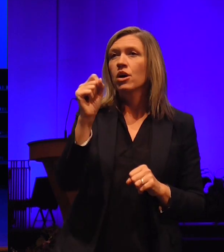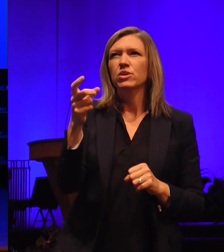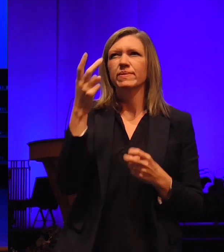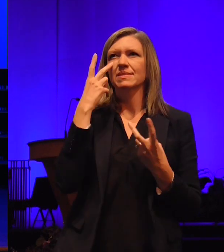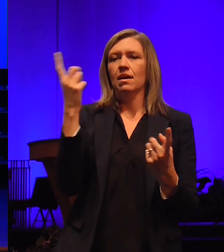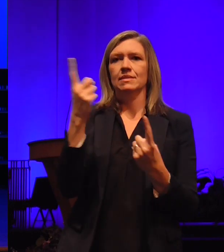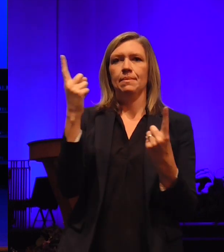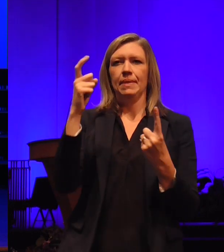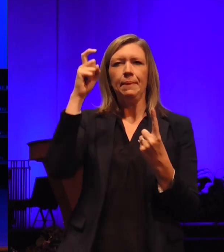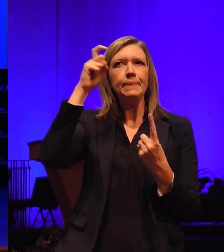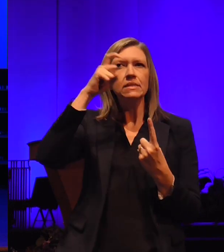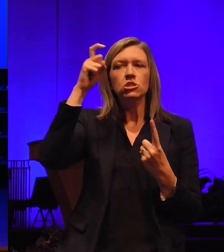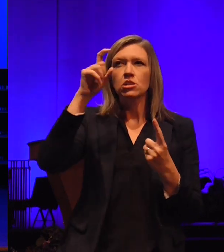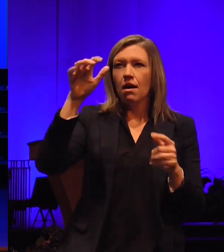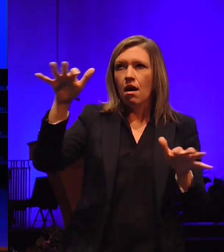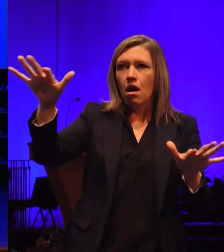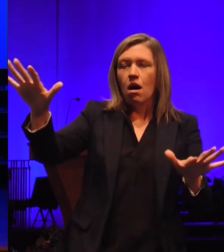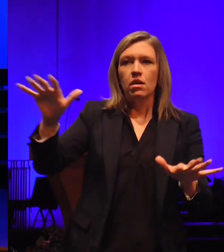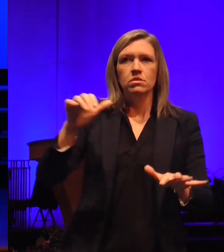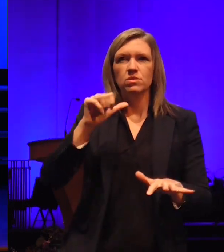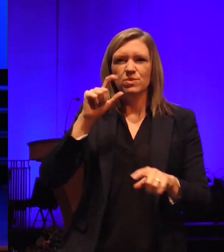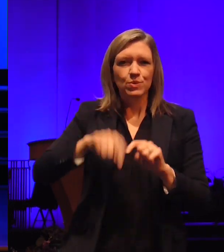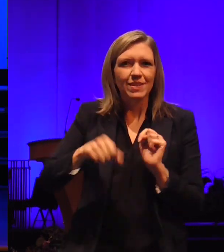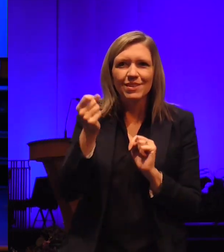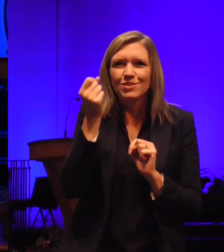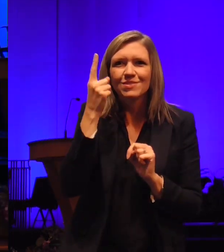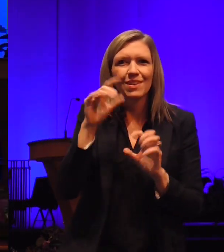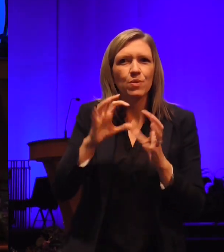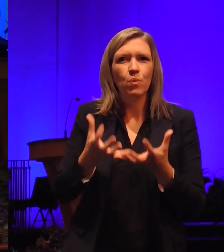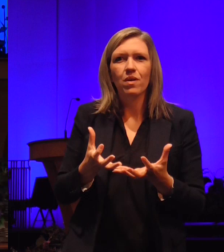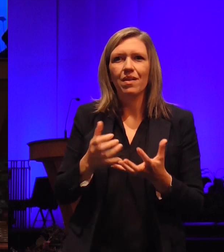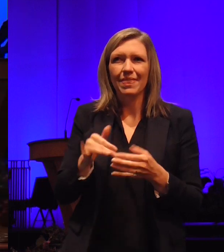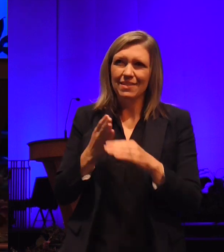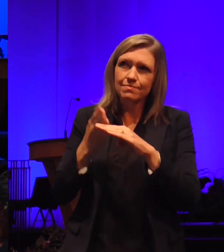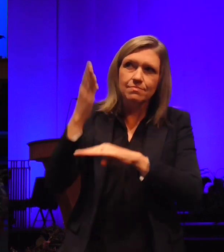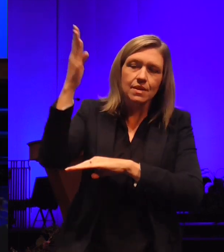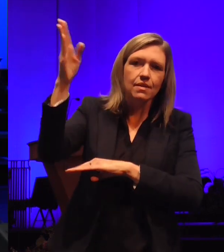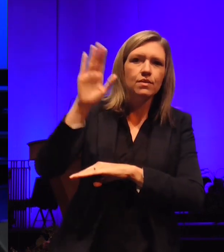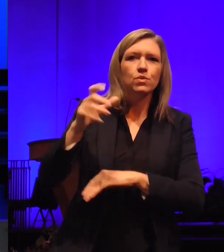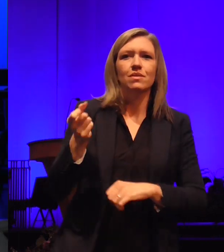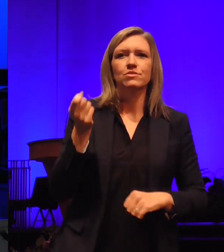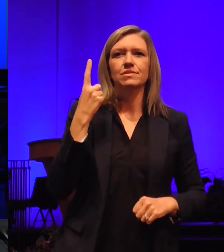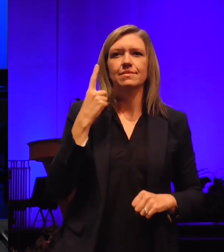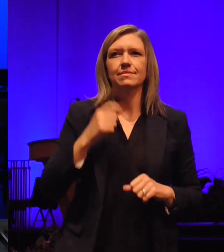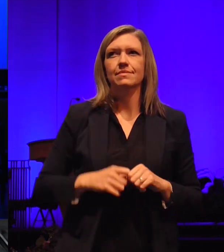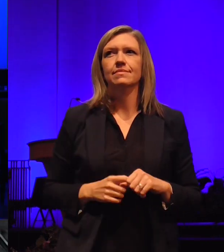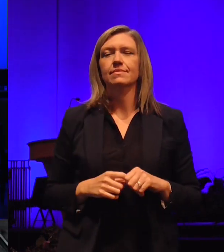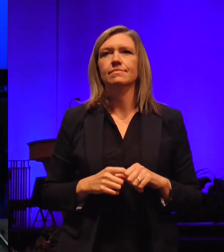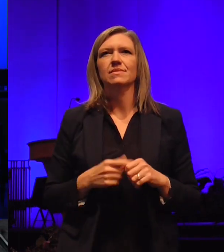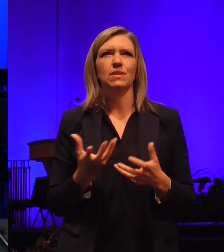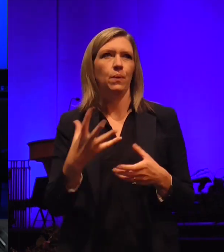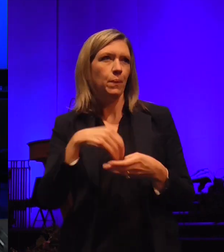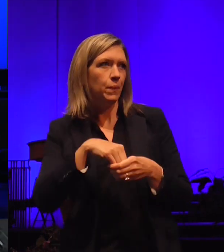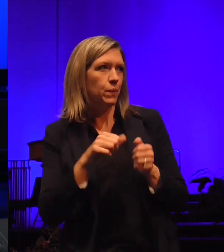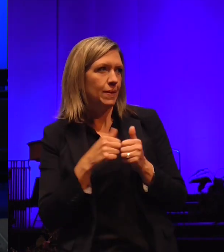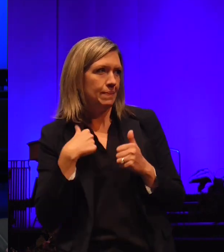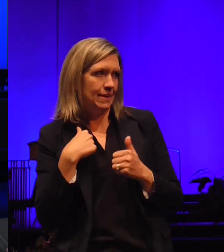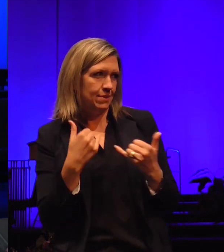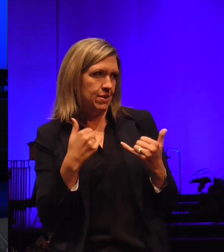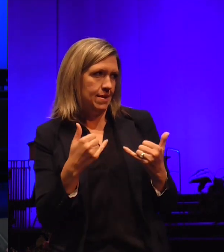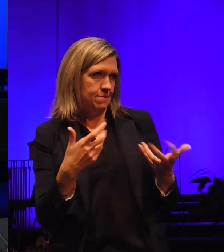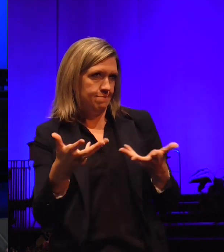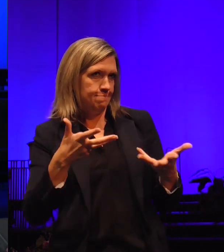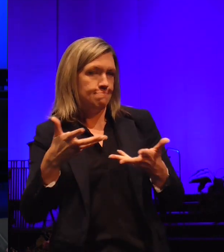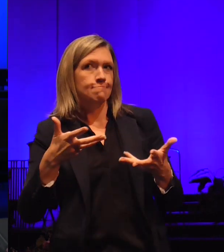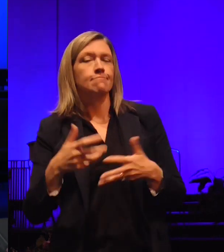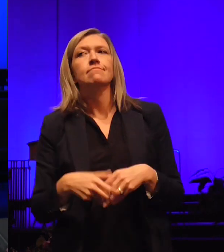mystery that transcends your understanding in the world?" So engage with me here.